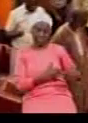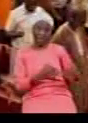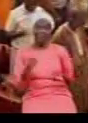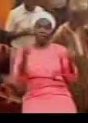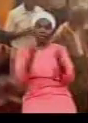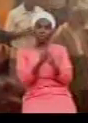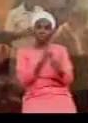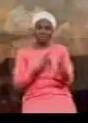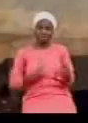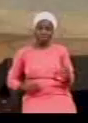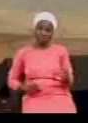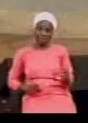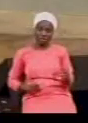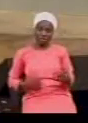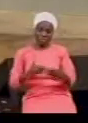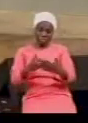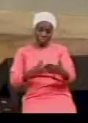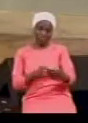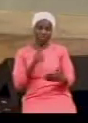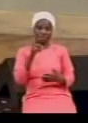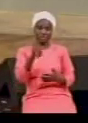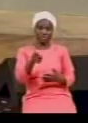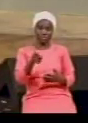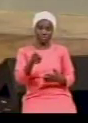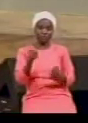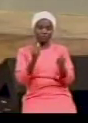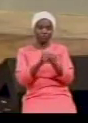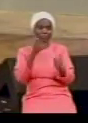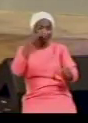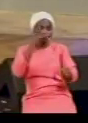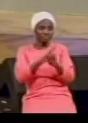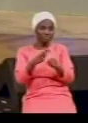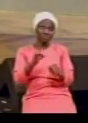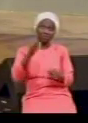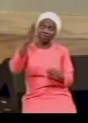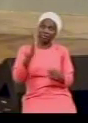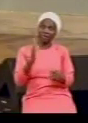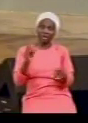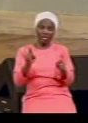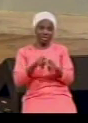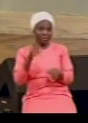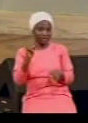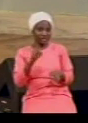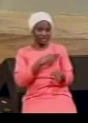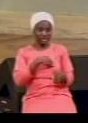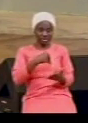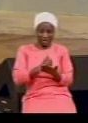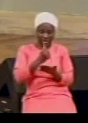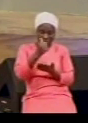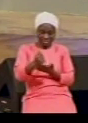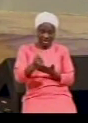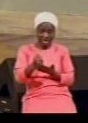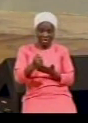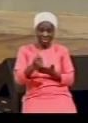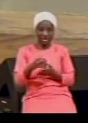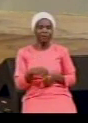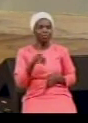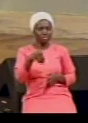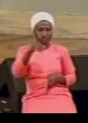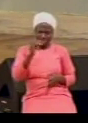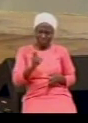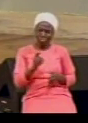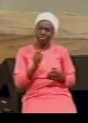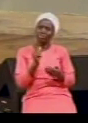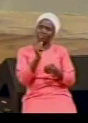Lord going before you, with the promises of God as yes and amen, you must overcome.